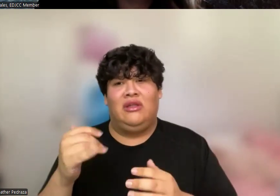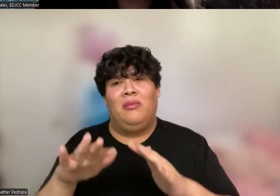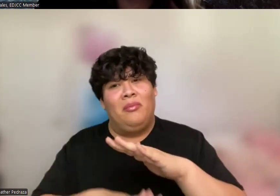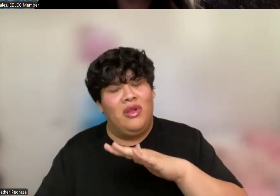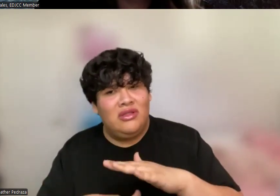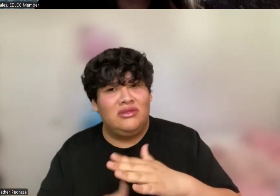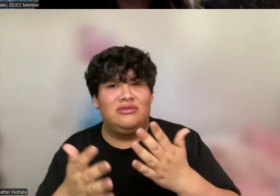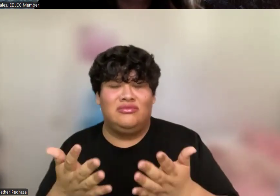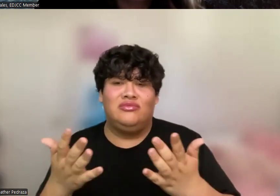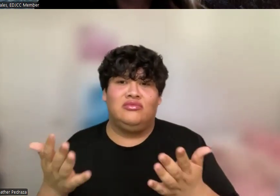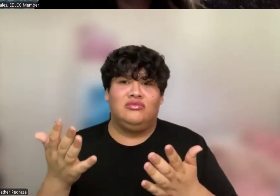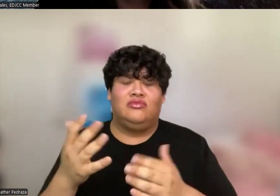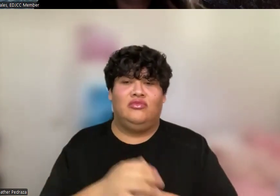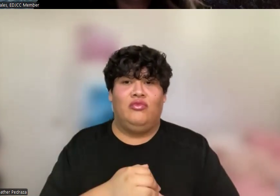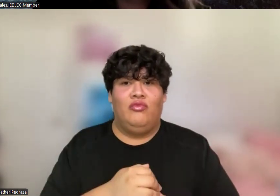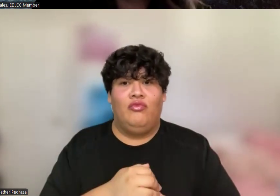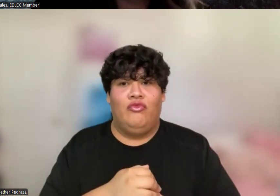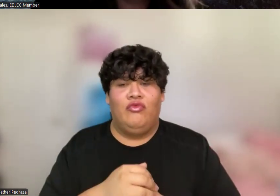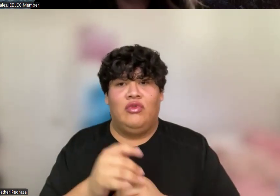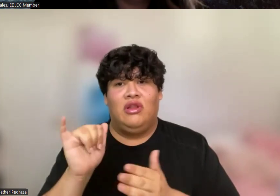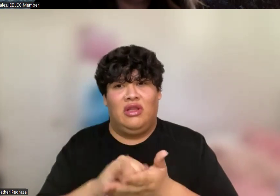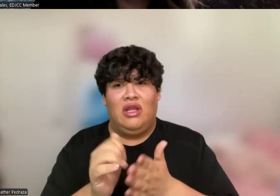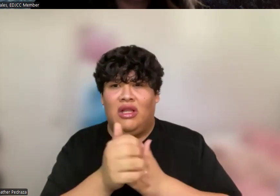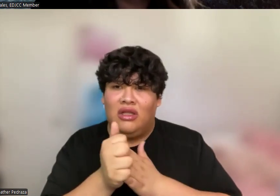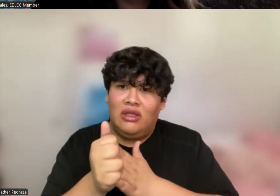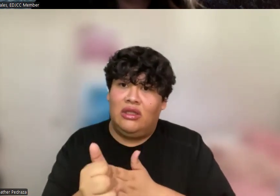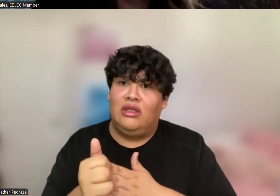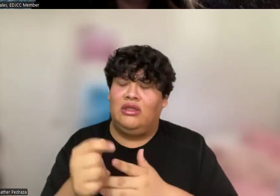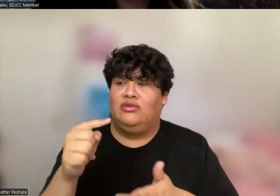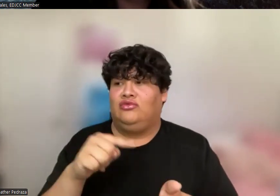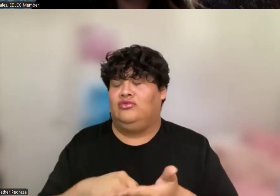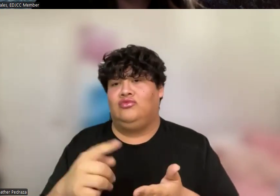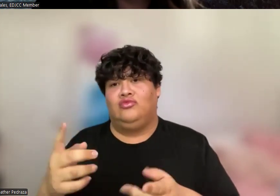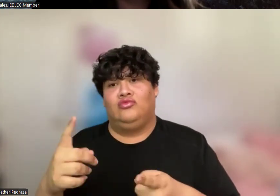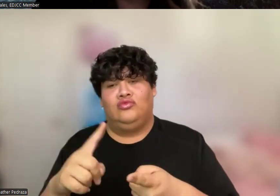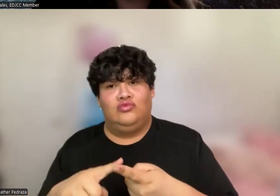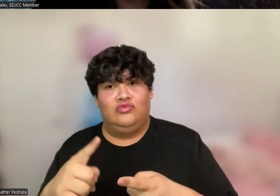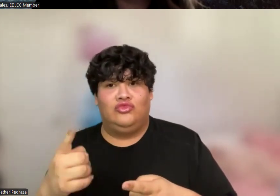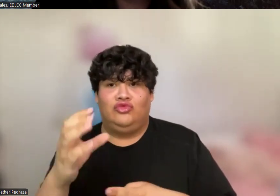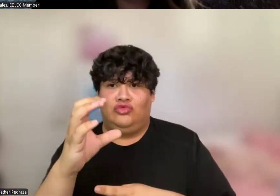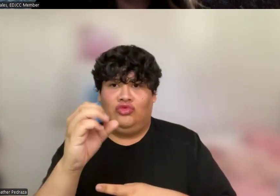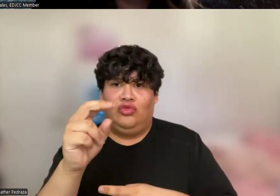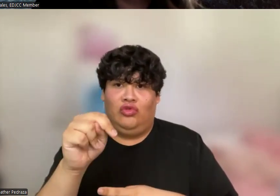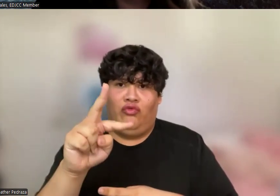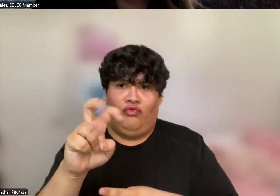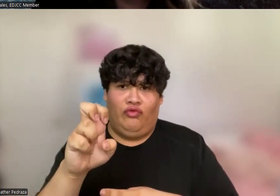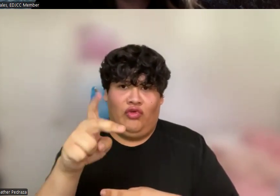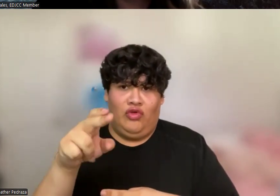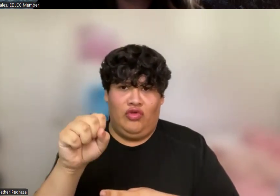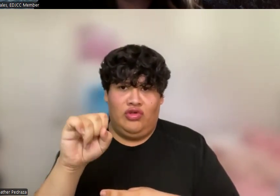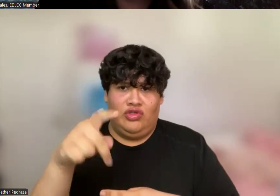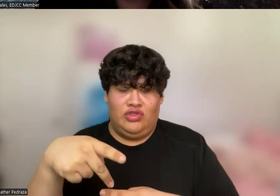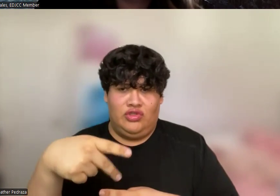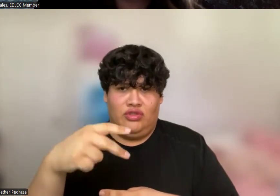foundational concerns that lead to systemic inequities in the probate conservatorship system across the state and really the